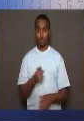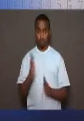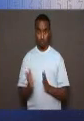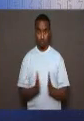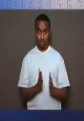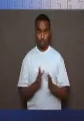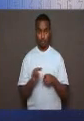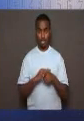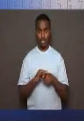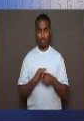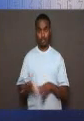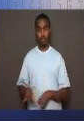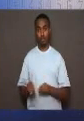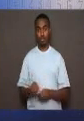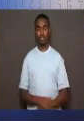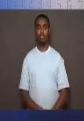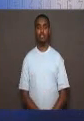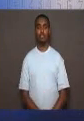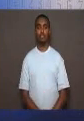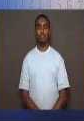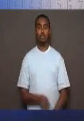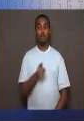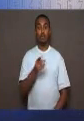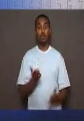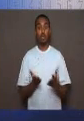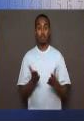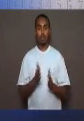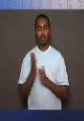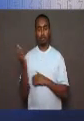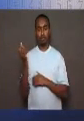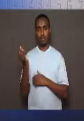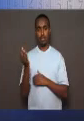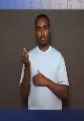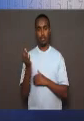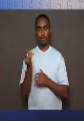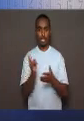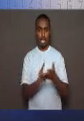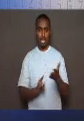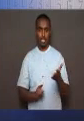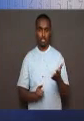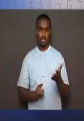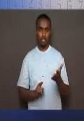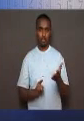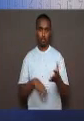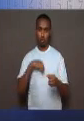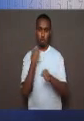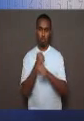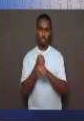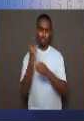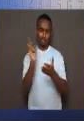for an activity, students. You will be presented with a list of